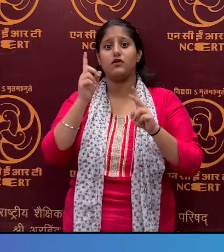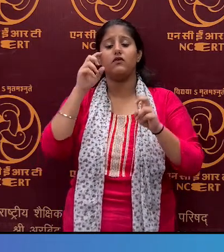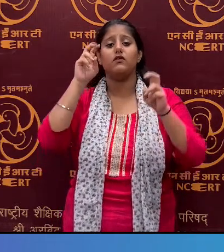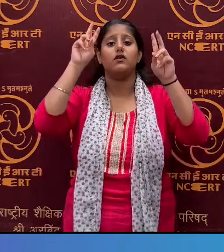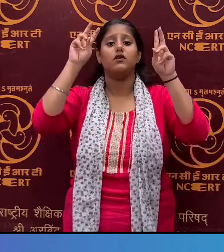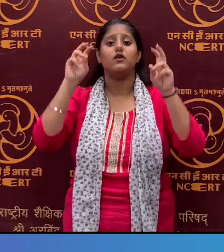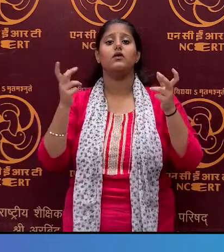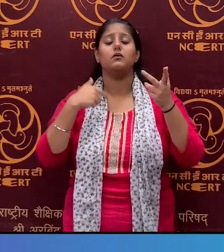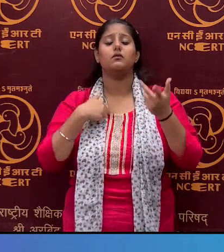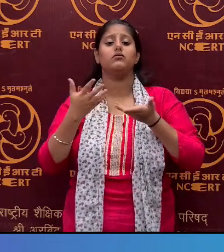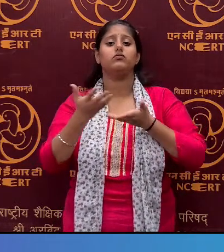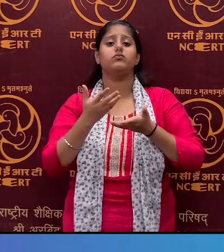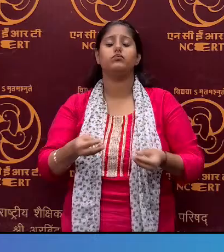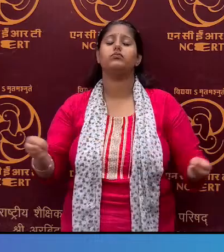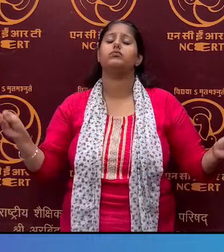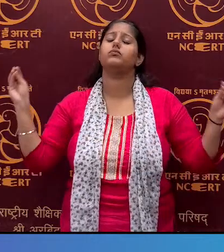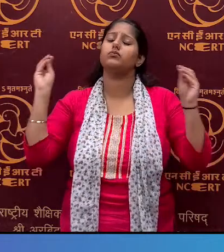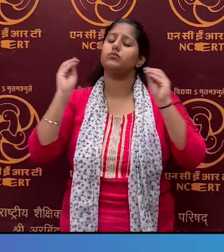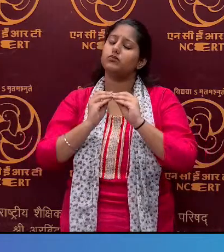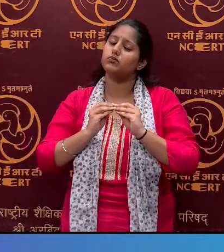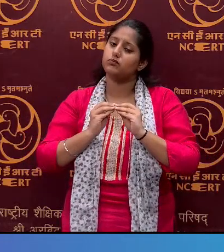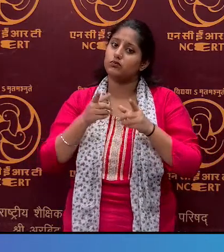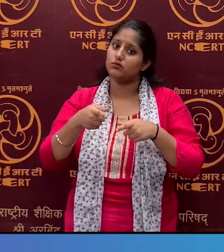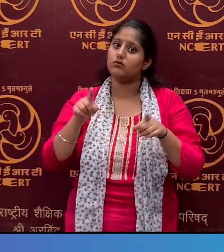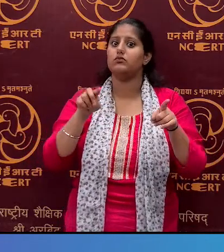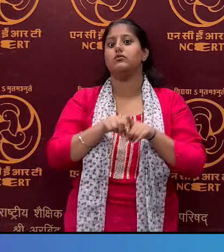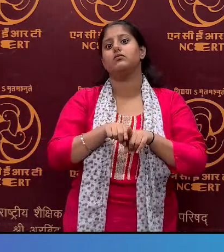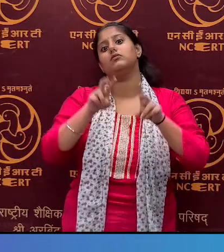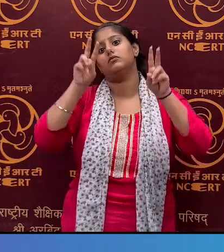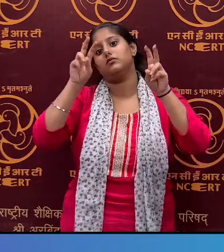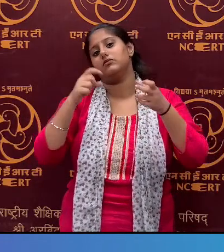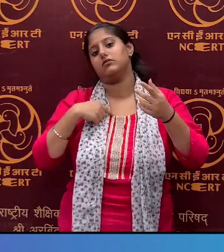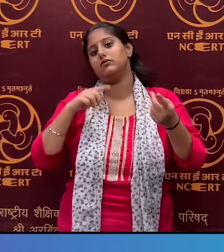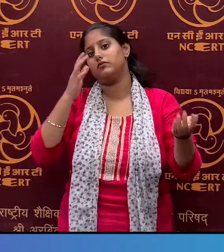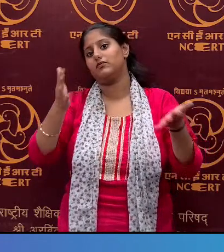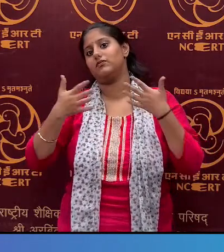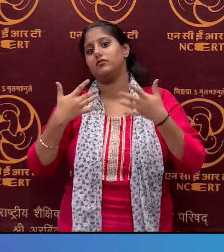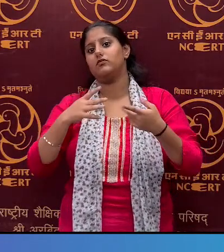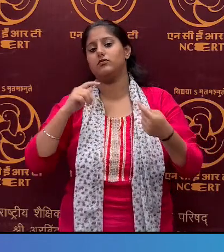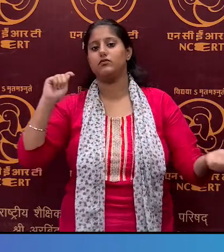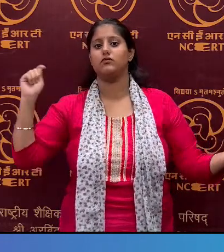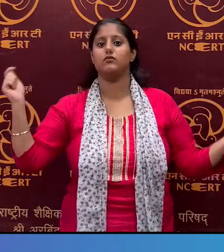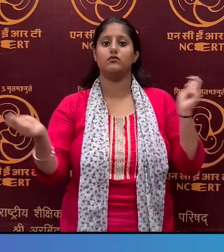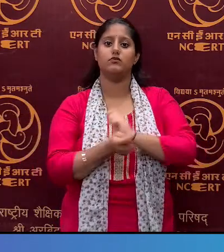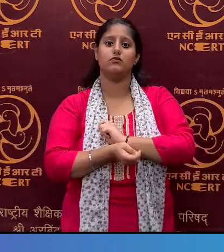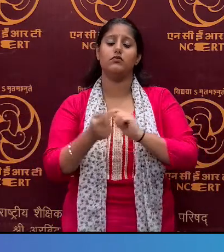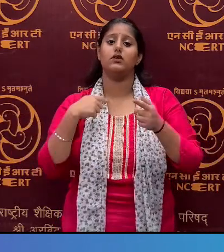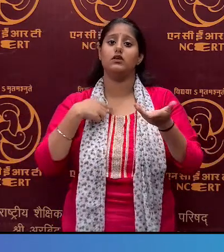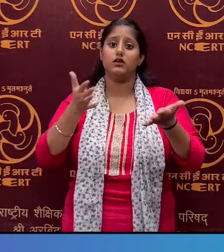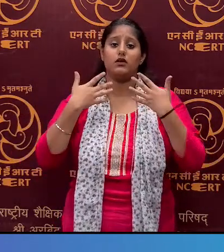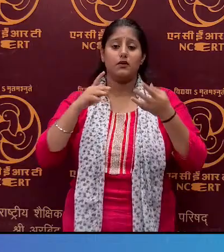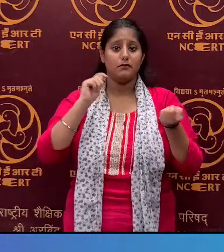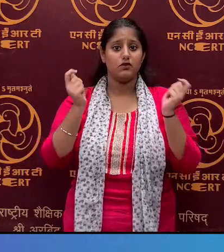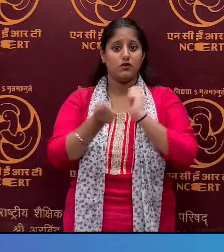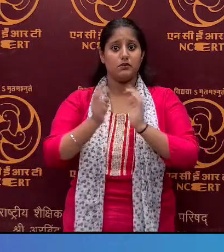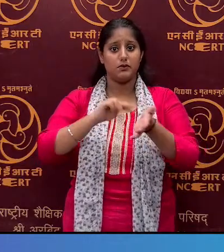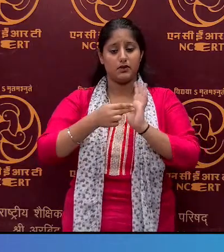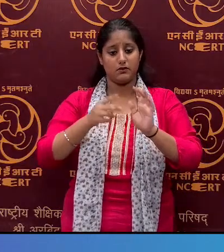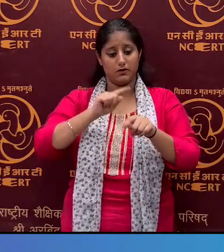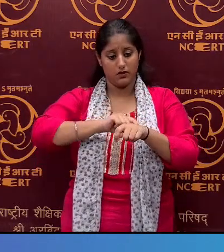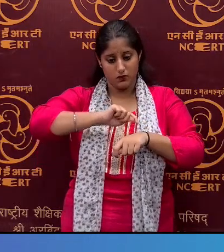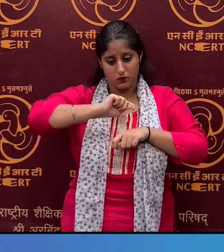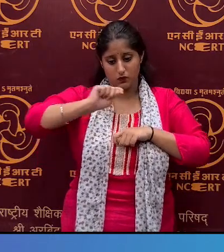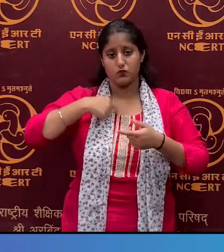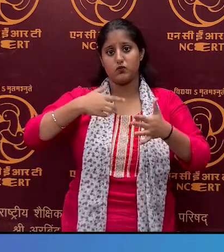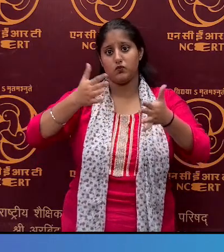which discuss a lot, and that is climate change. Now, what is climate change? Climate change means long-term change in